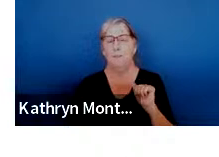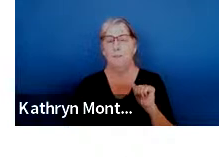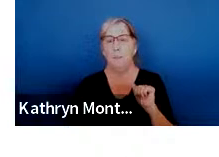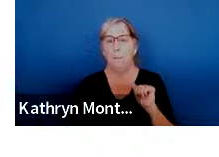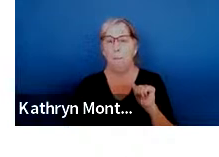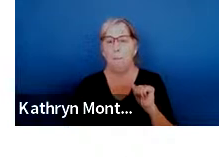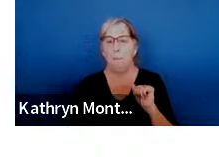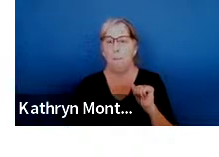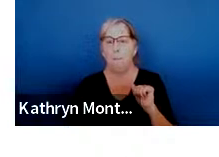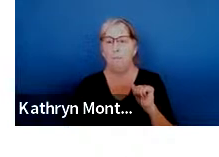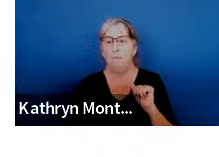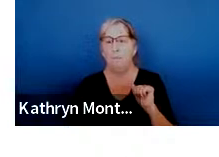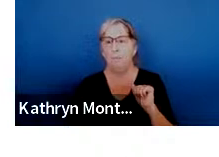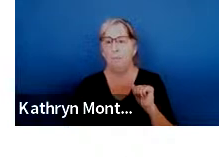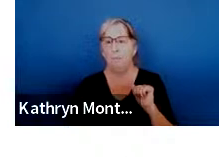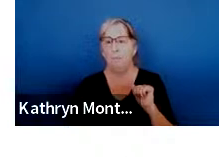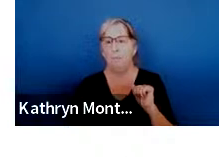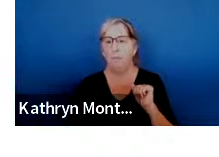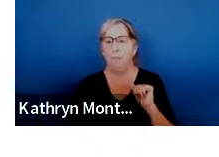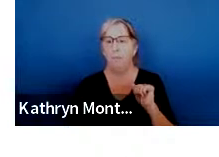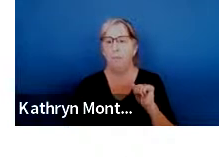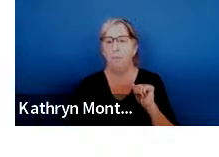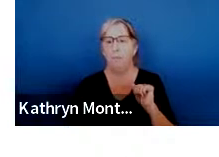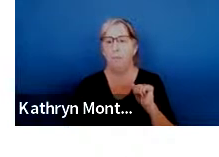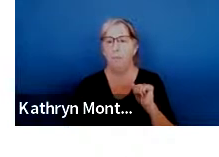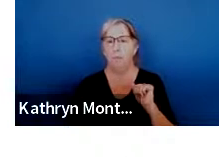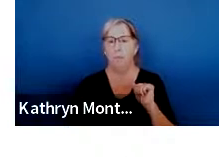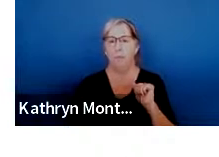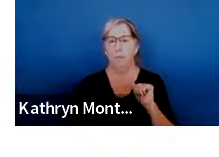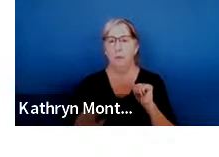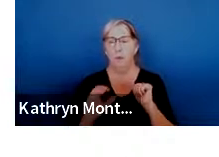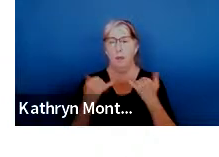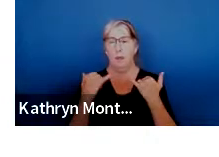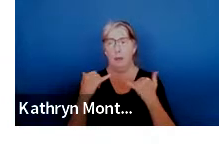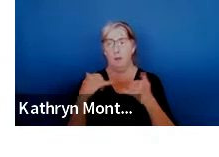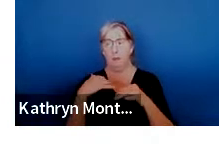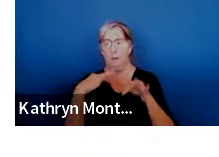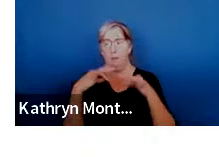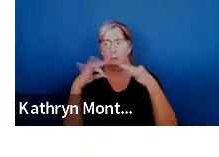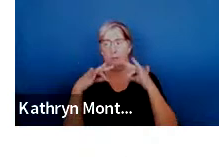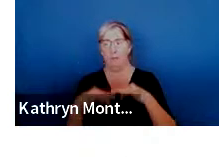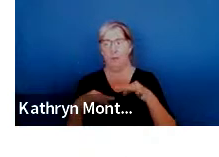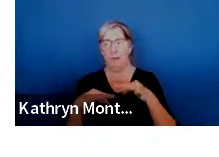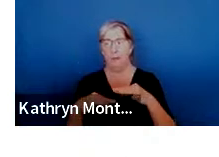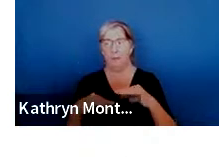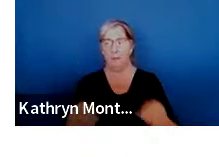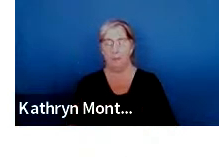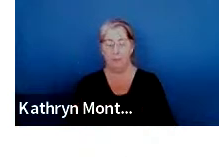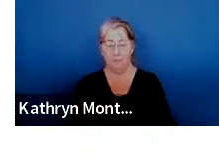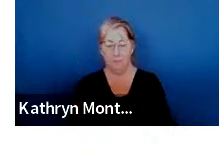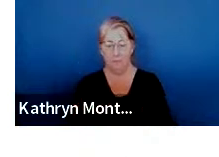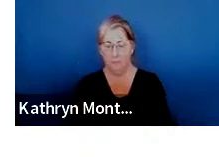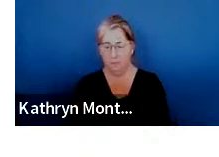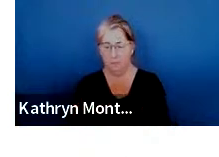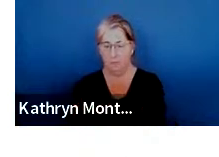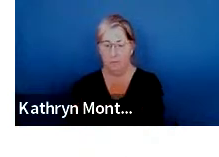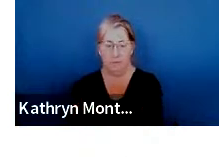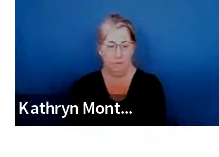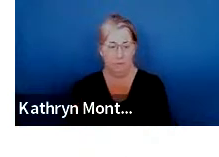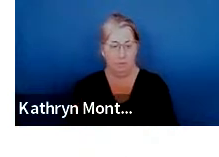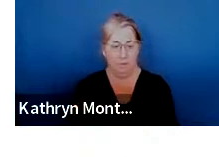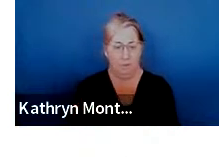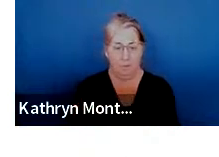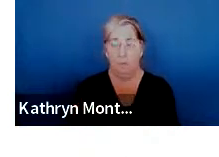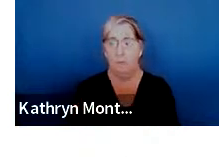So just give you a little rundown of what we're going to be presenting today. We have some background here on what is Disability